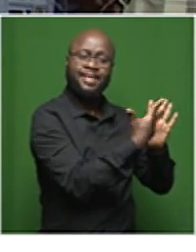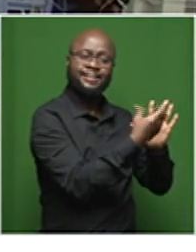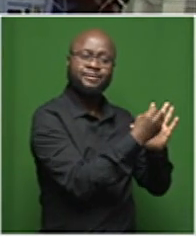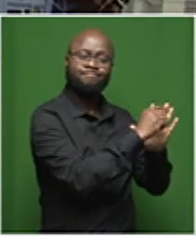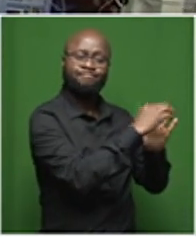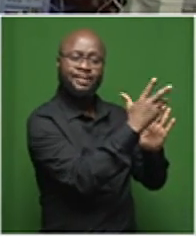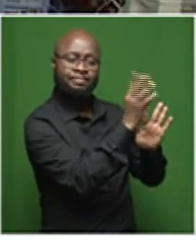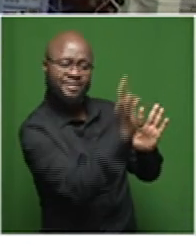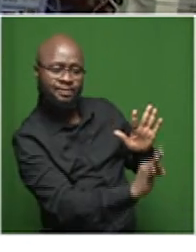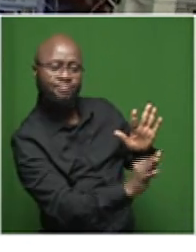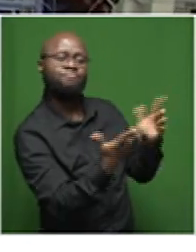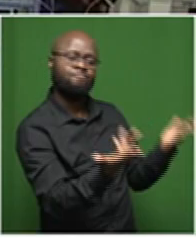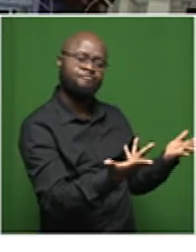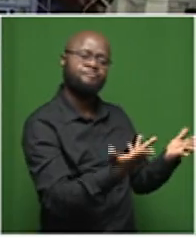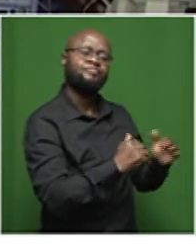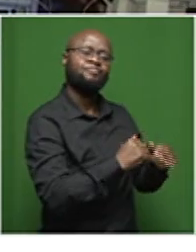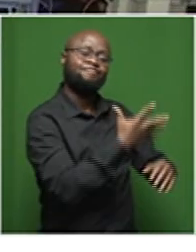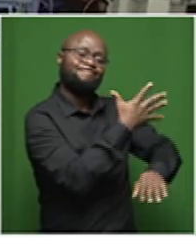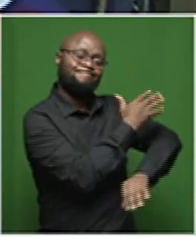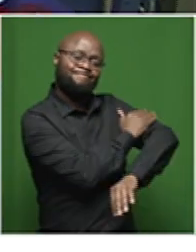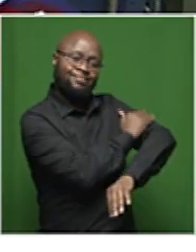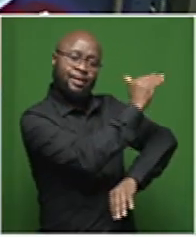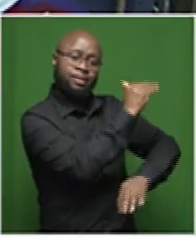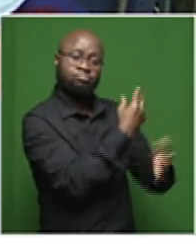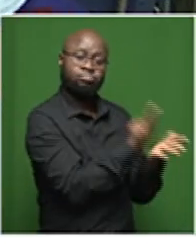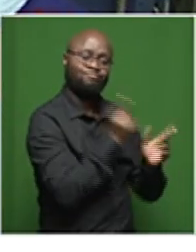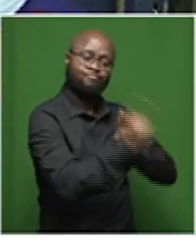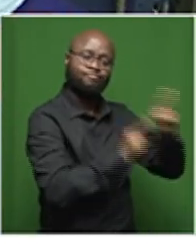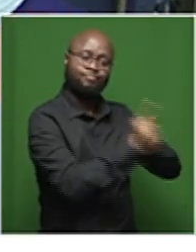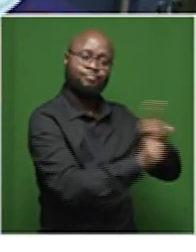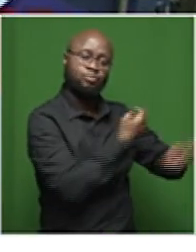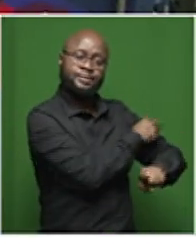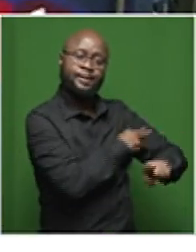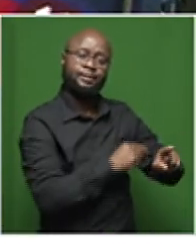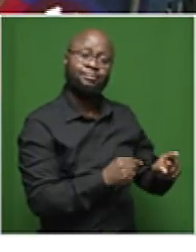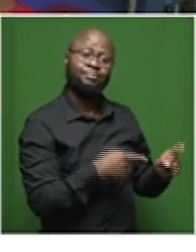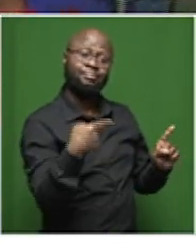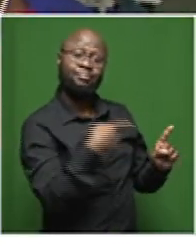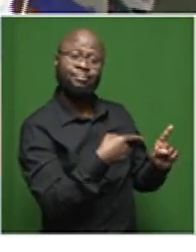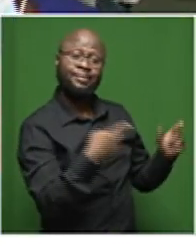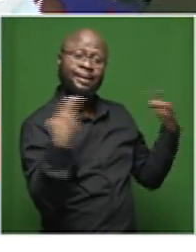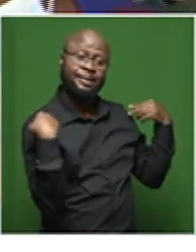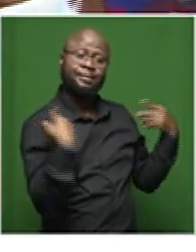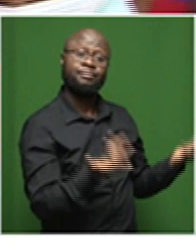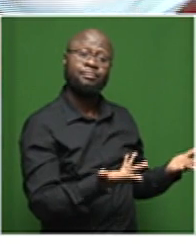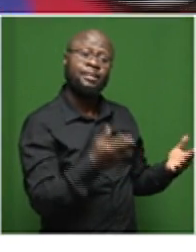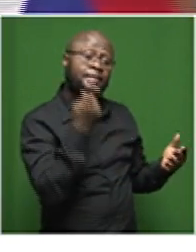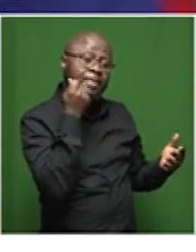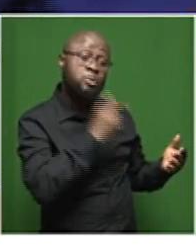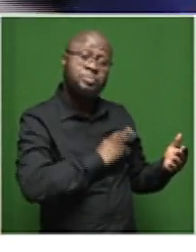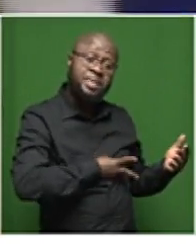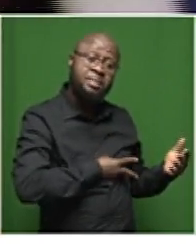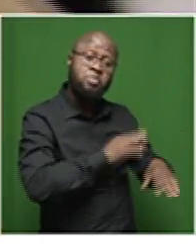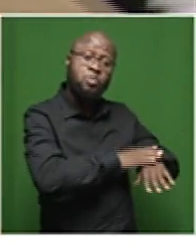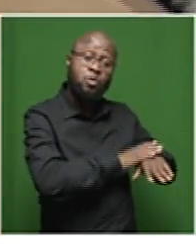80 to 90% of hypertensive patients. Sister Tlolane talks to us about the genders and ages of the patients that they